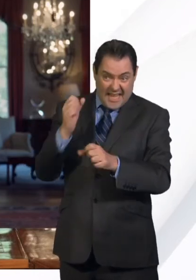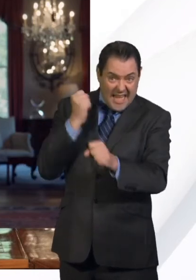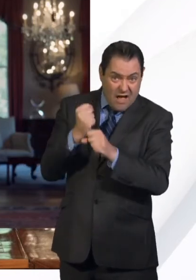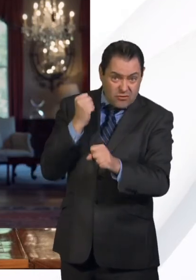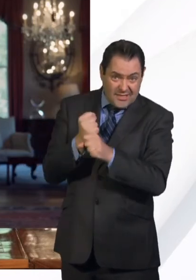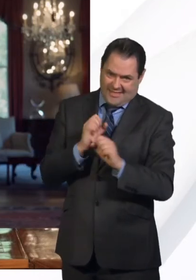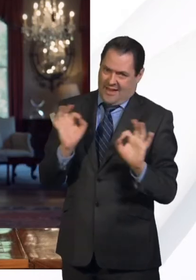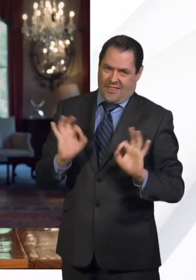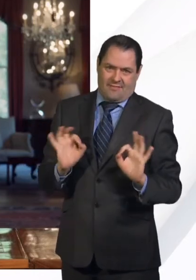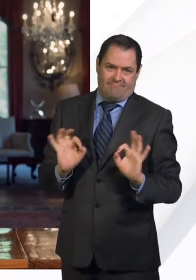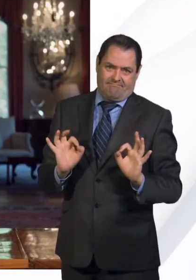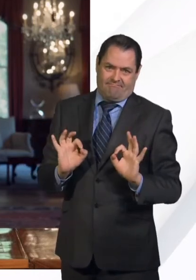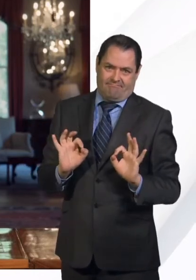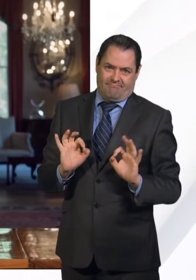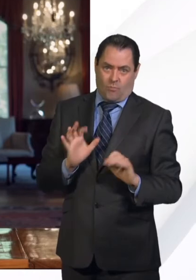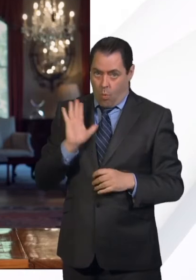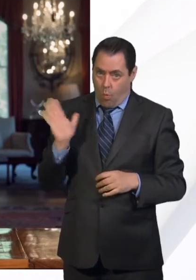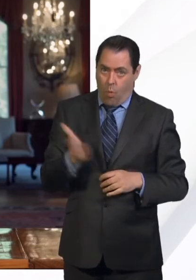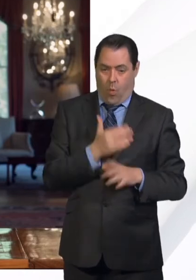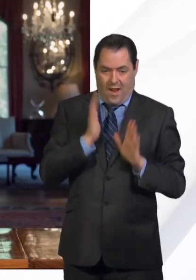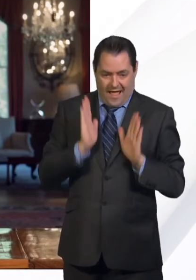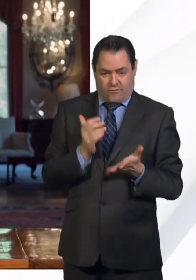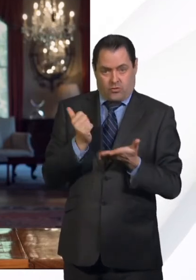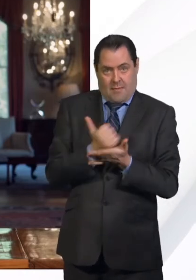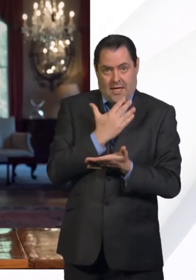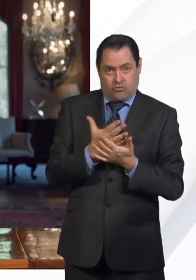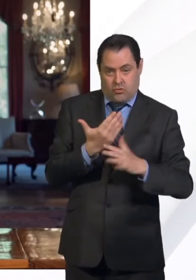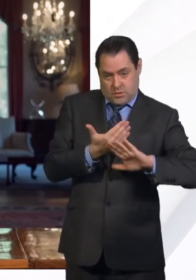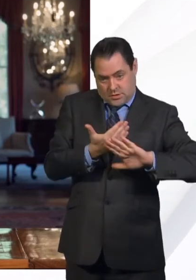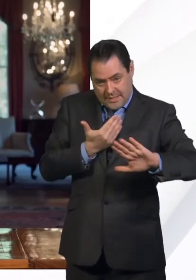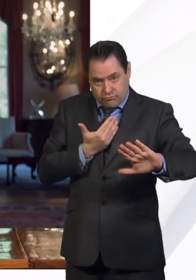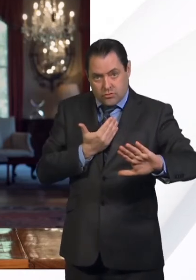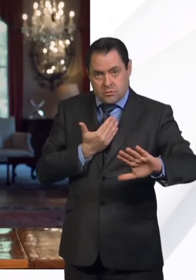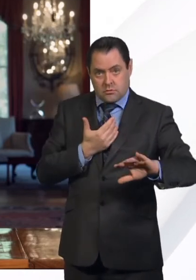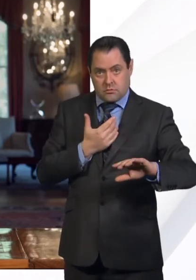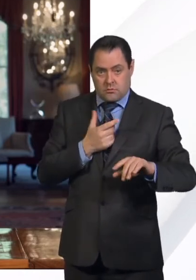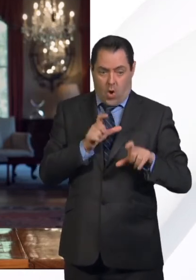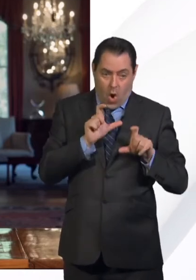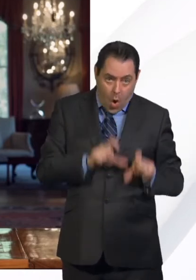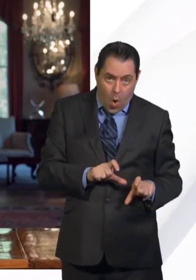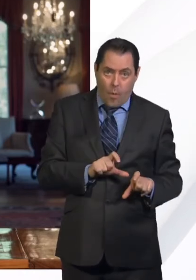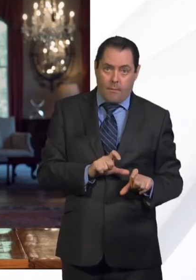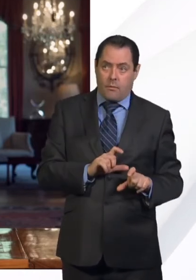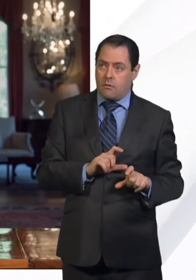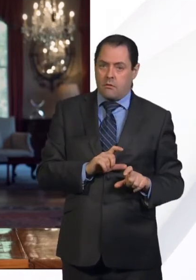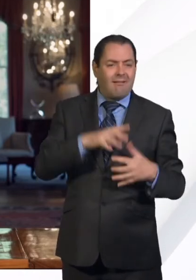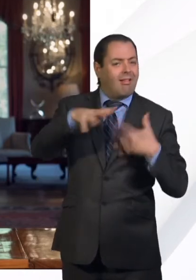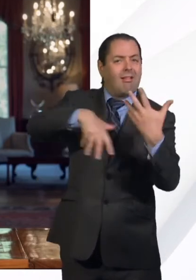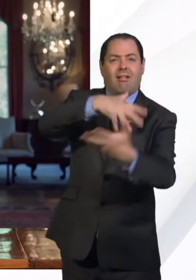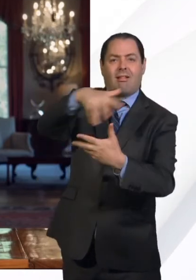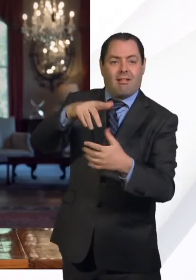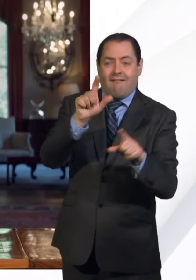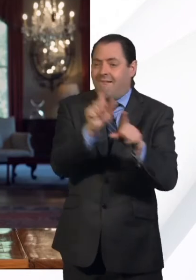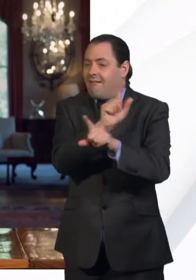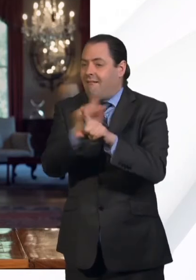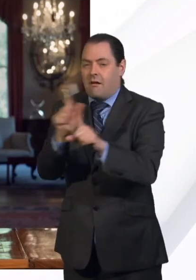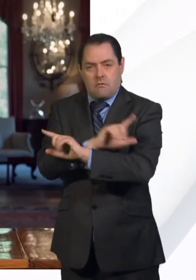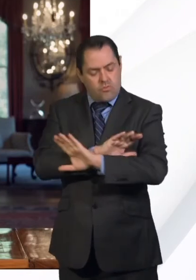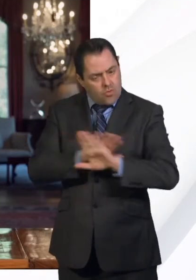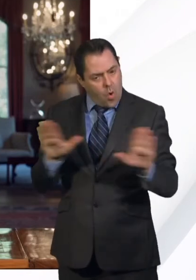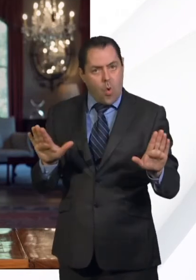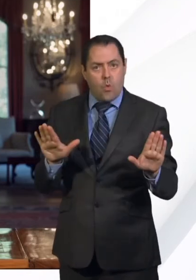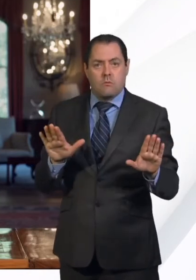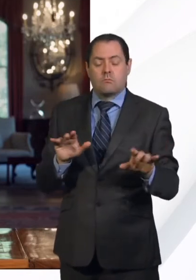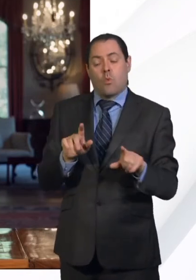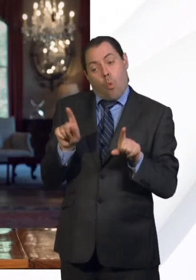social distancing, and to keep that R down. And to prevent reinfection from abroad,